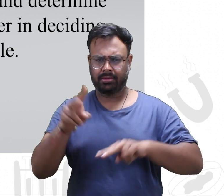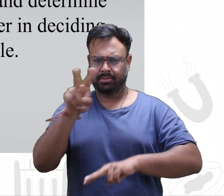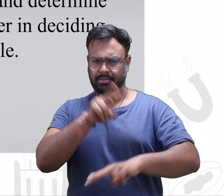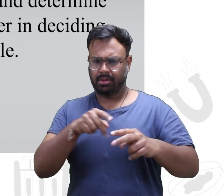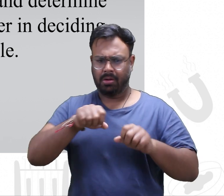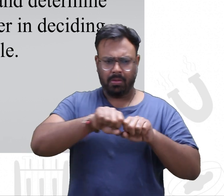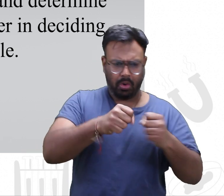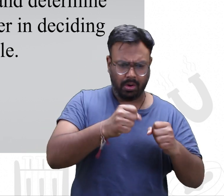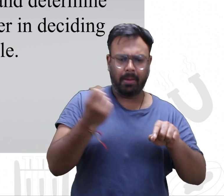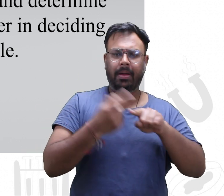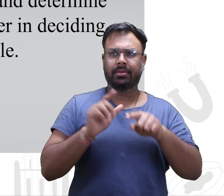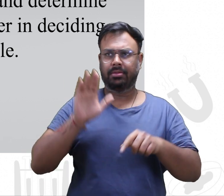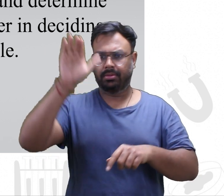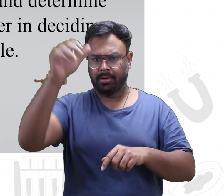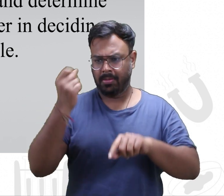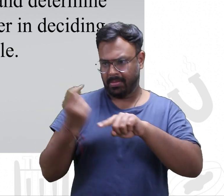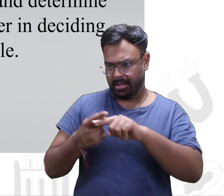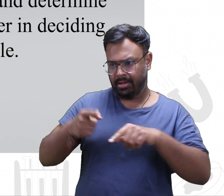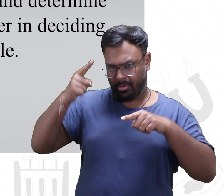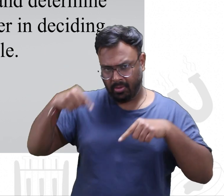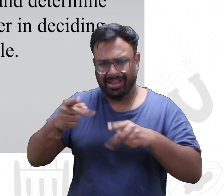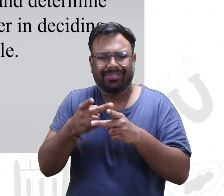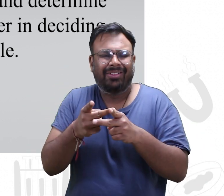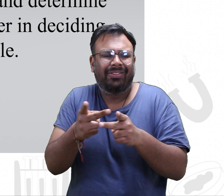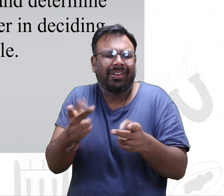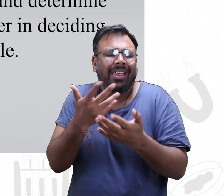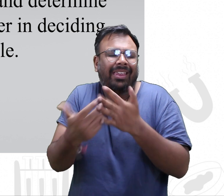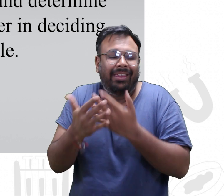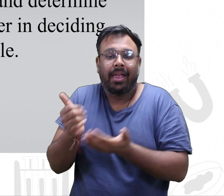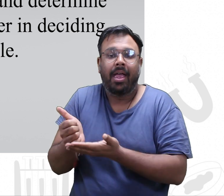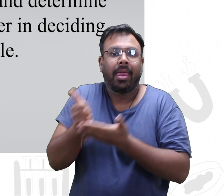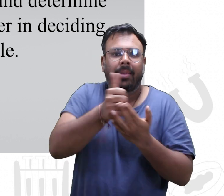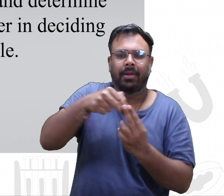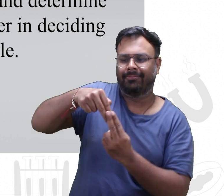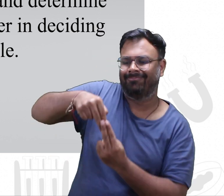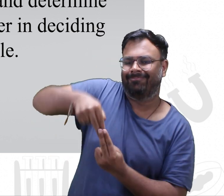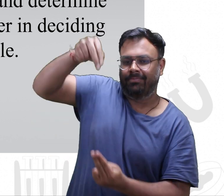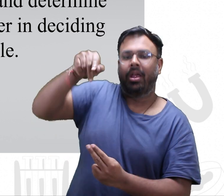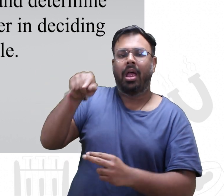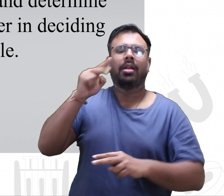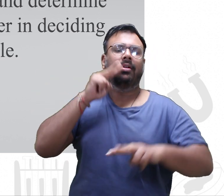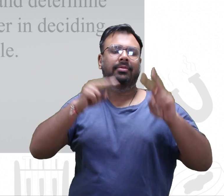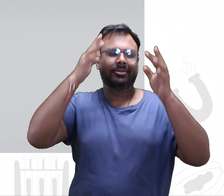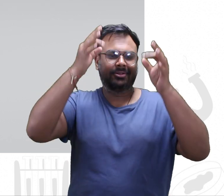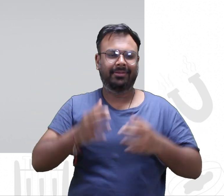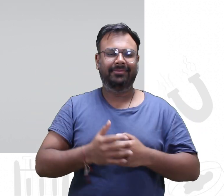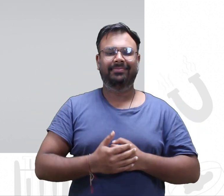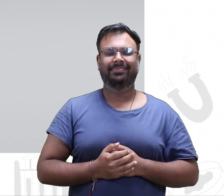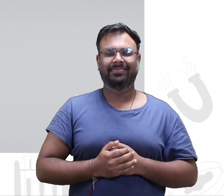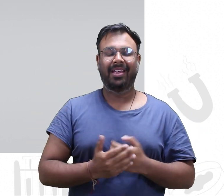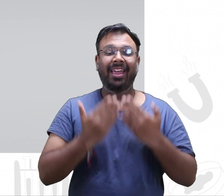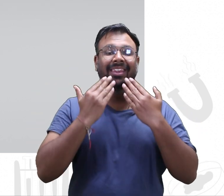in assessing the damage of a structural component and determine its remaining life and helps the engineer in deciding the inspection and maintenance schedule.